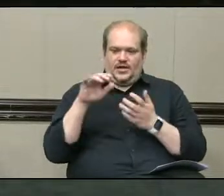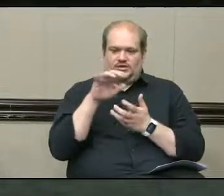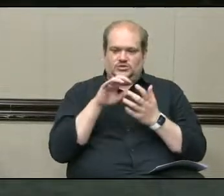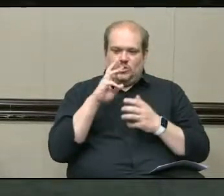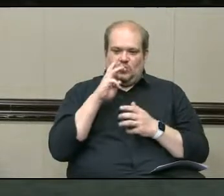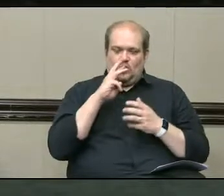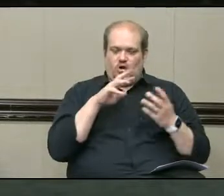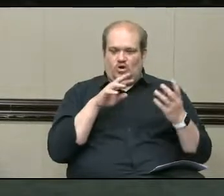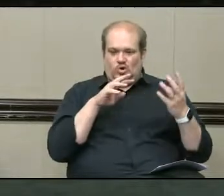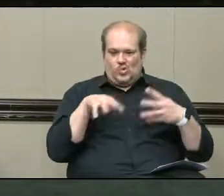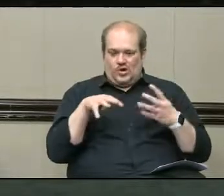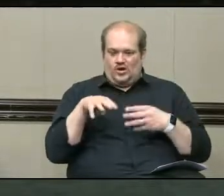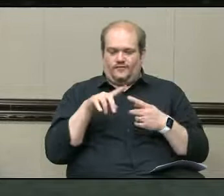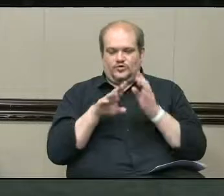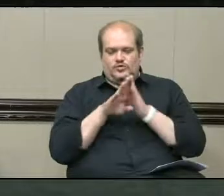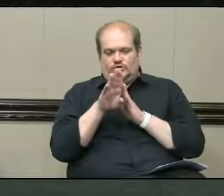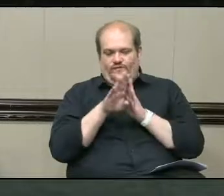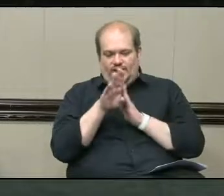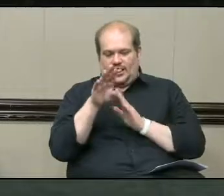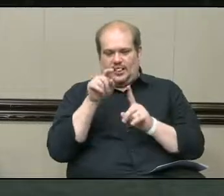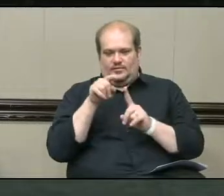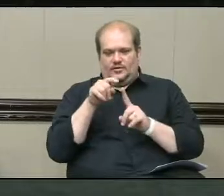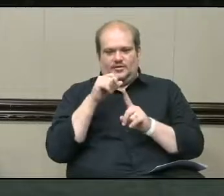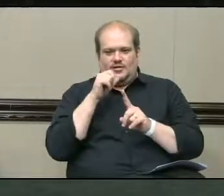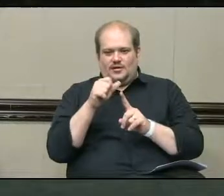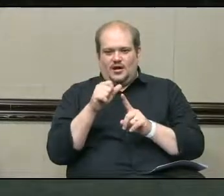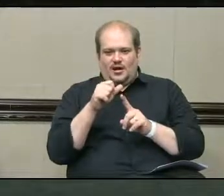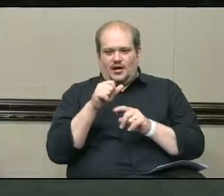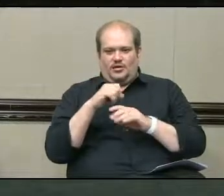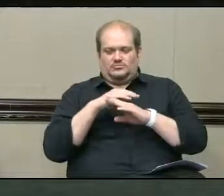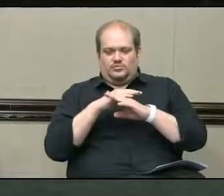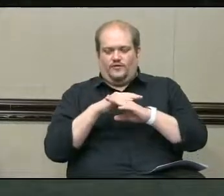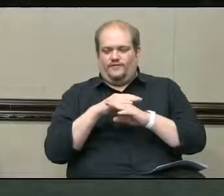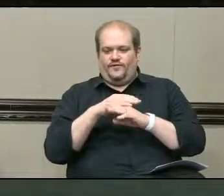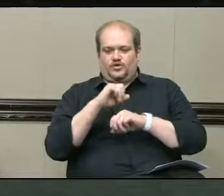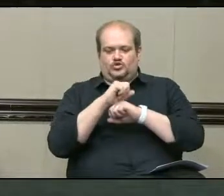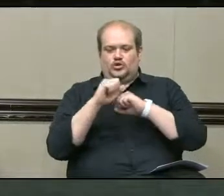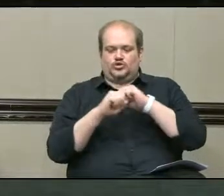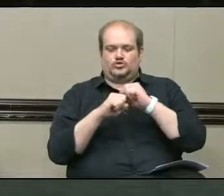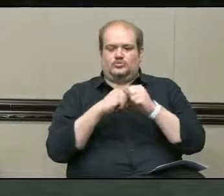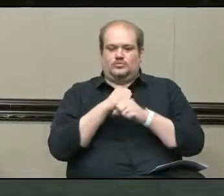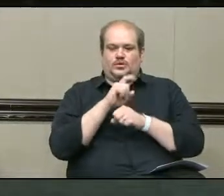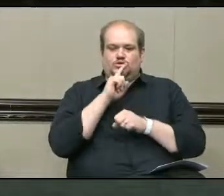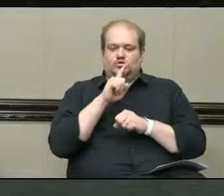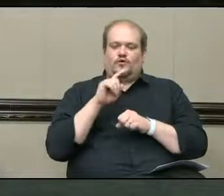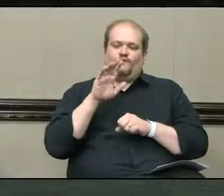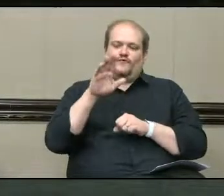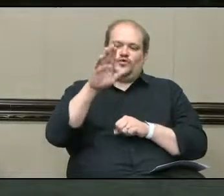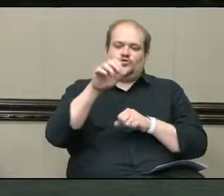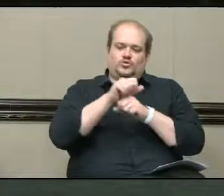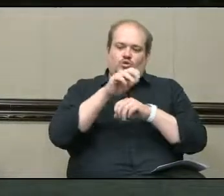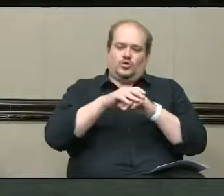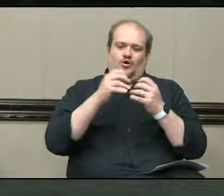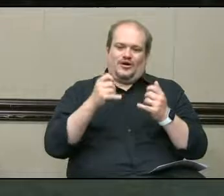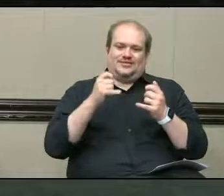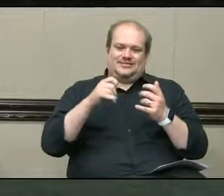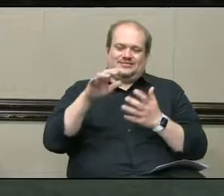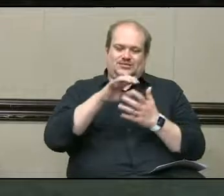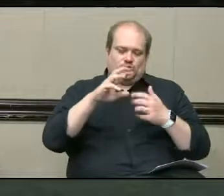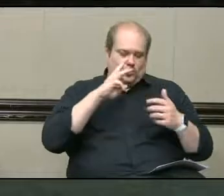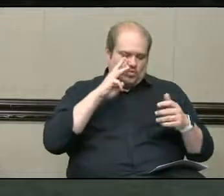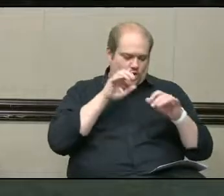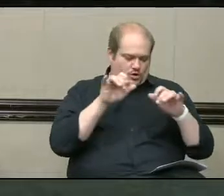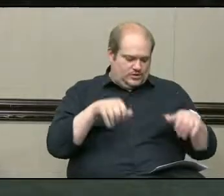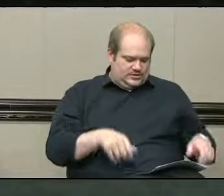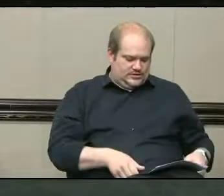stormwater runoff to a development's non-pervious structures to prevent future work on existing stormwater systems?